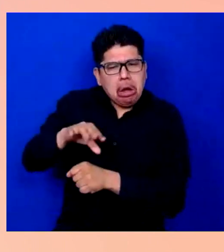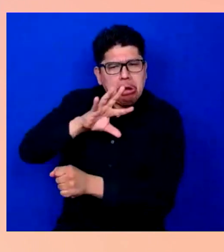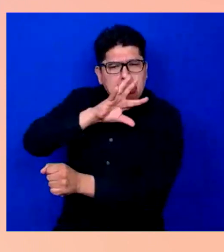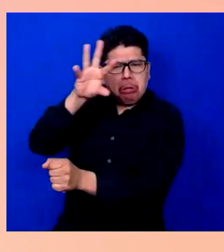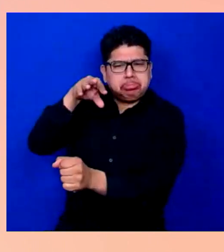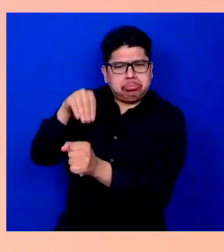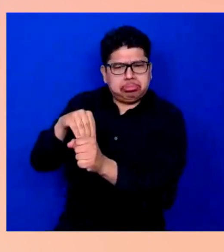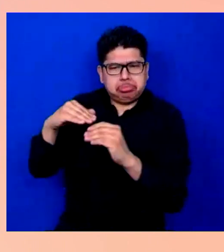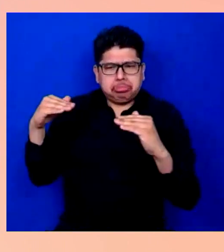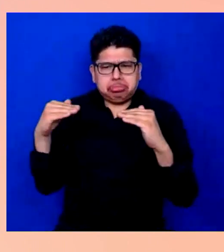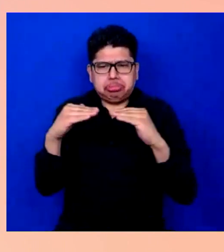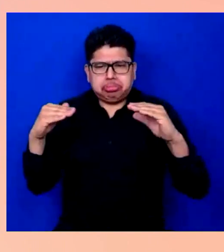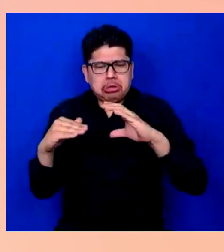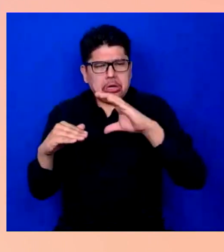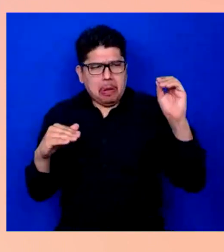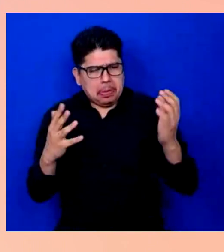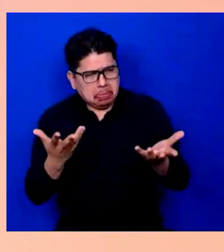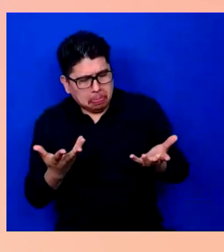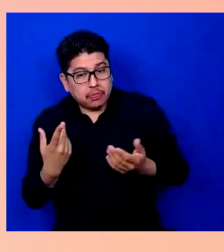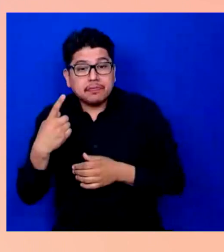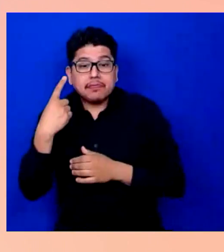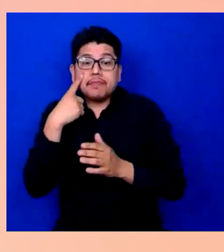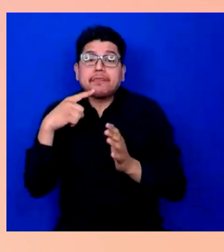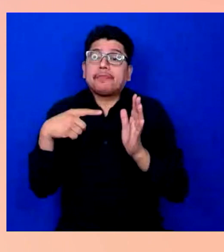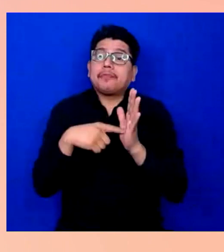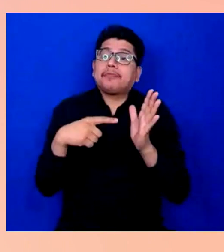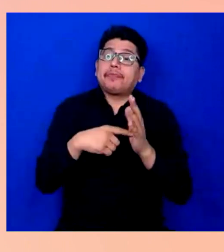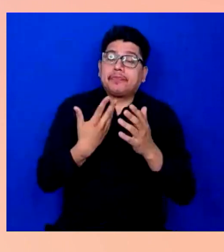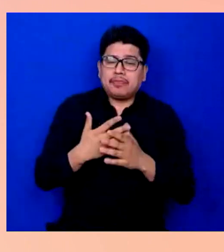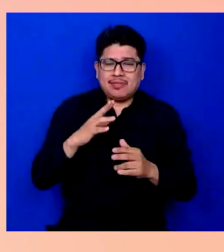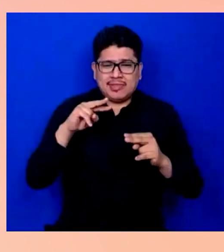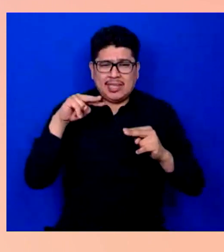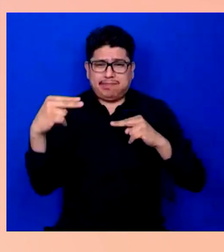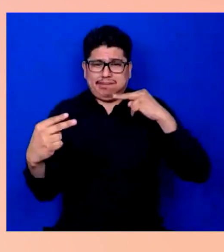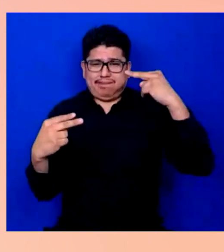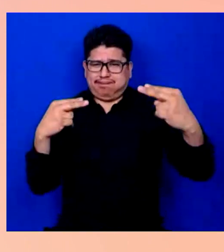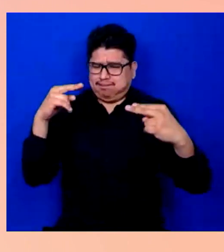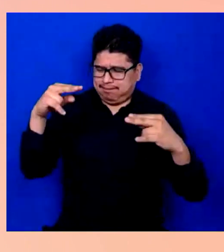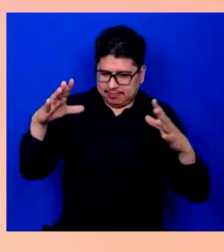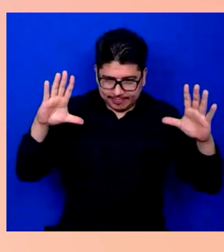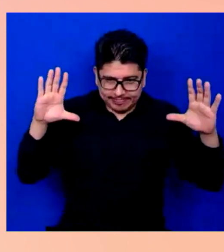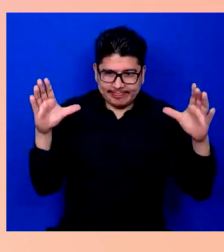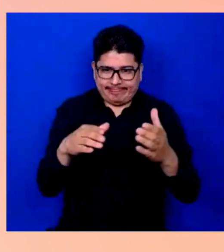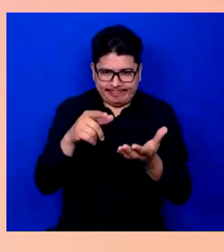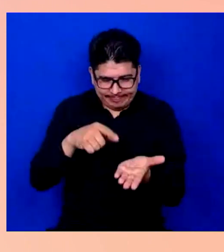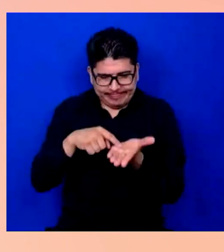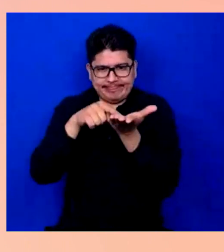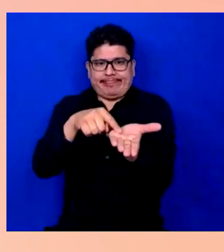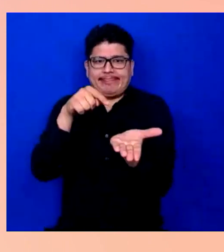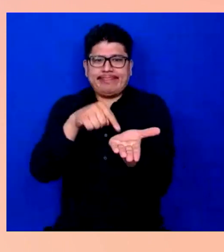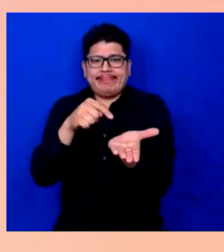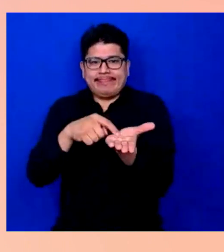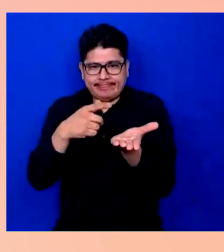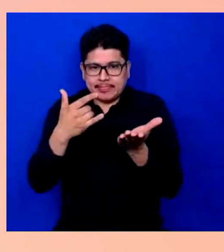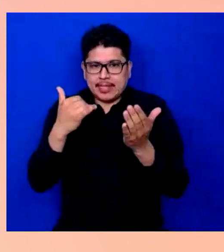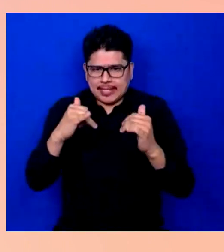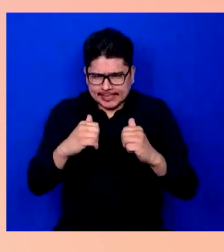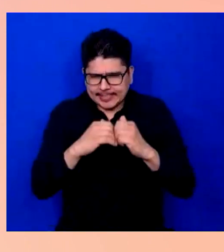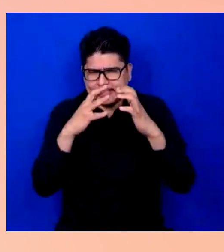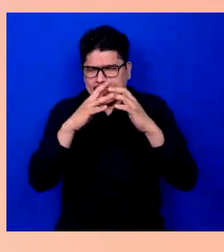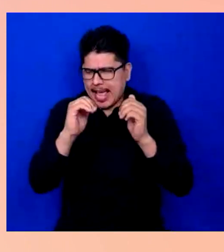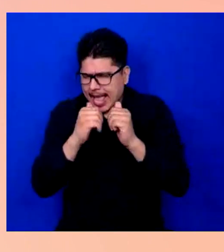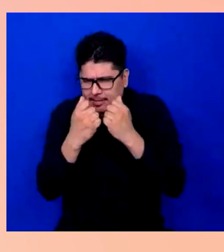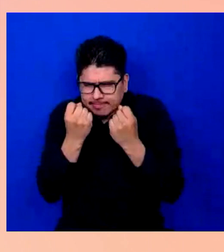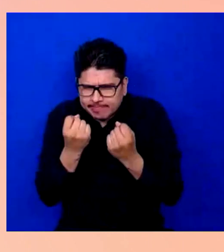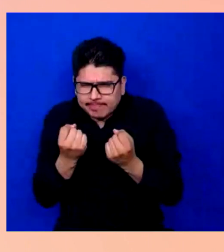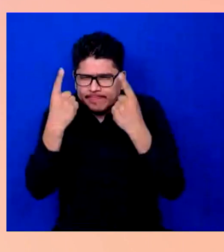So all these aspects we are kind of trying to bring in and build, the consensus and the understanding around these different